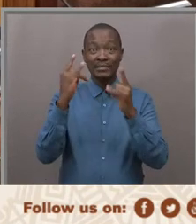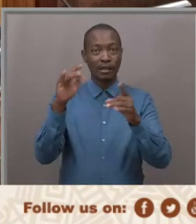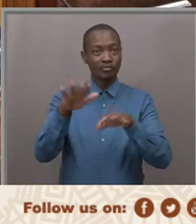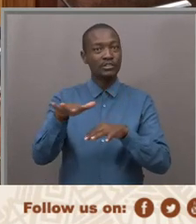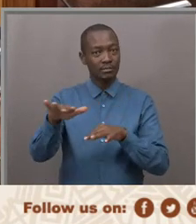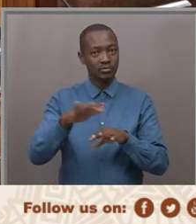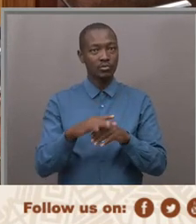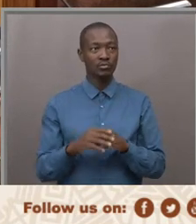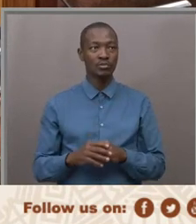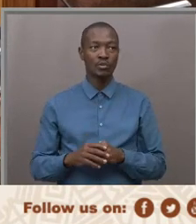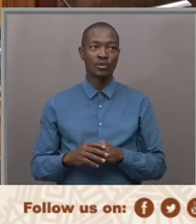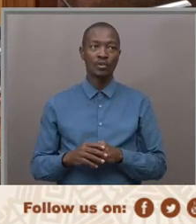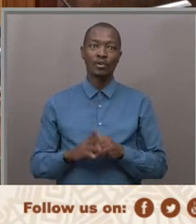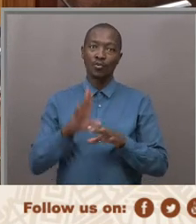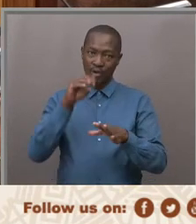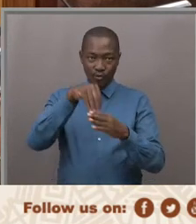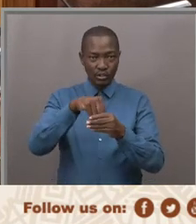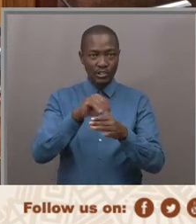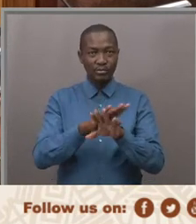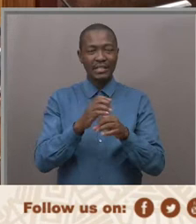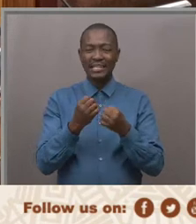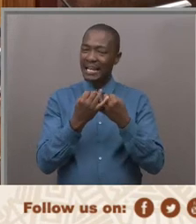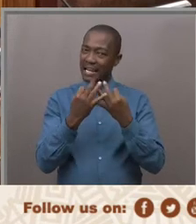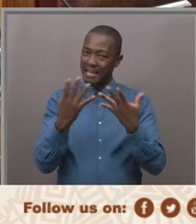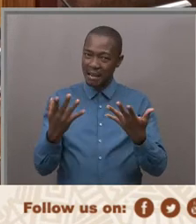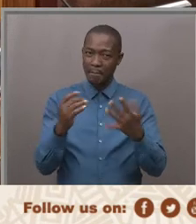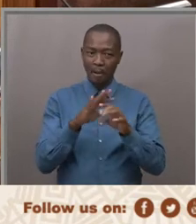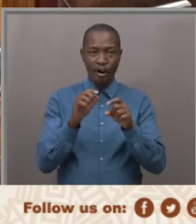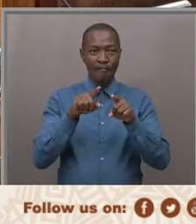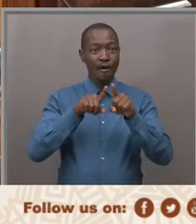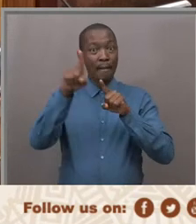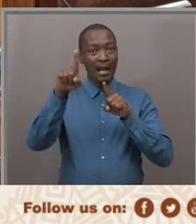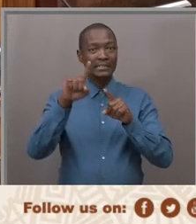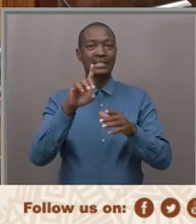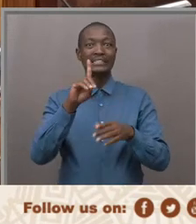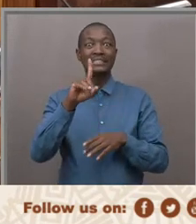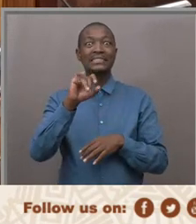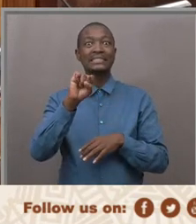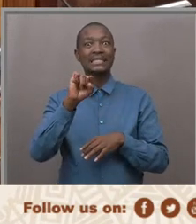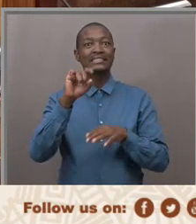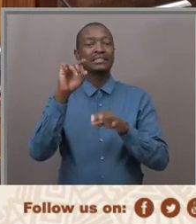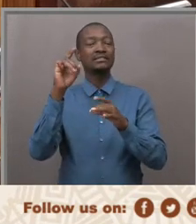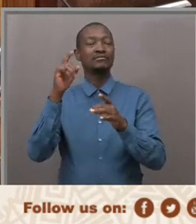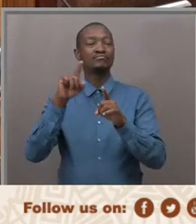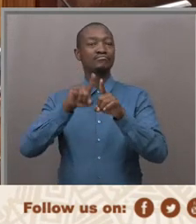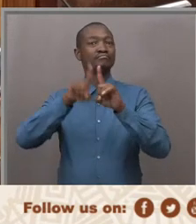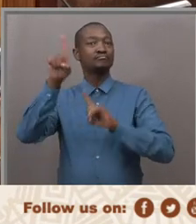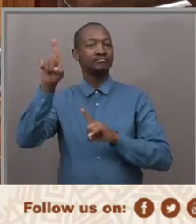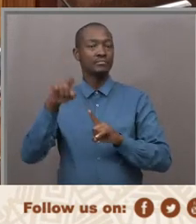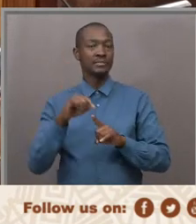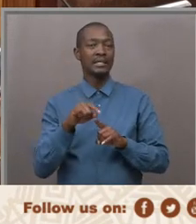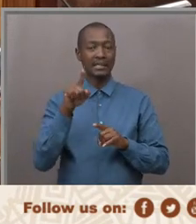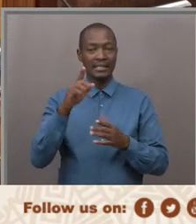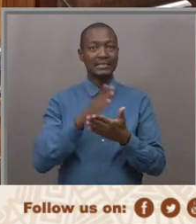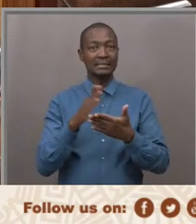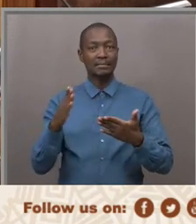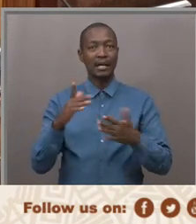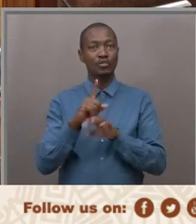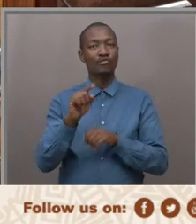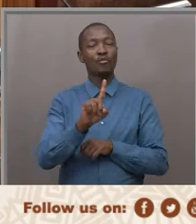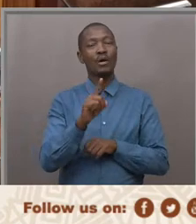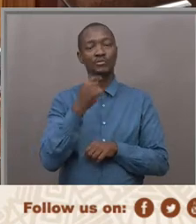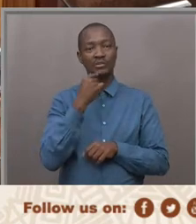the largest number of distinctions. And amongst this is children from the township schools. So this is part of what we call